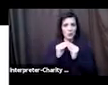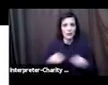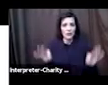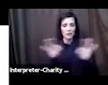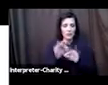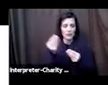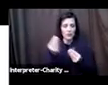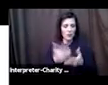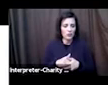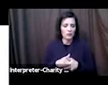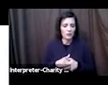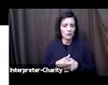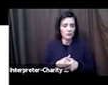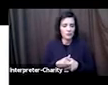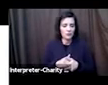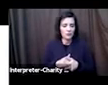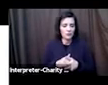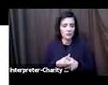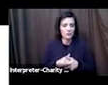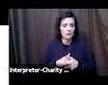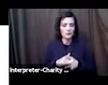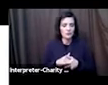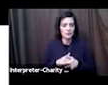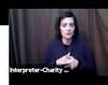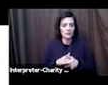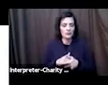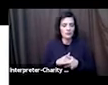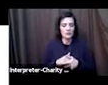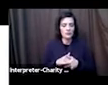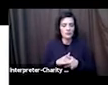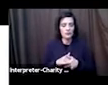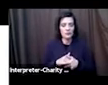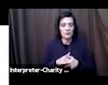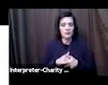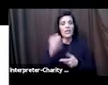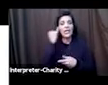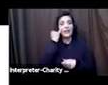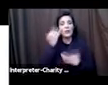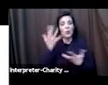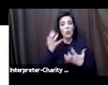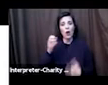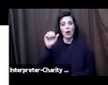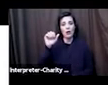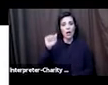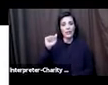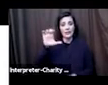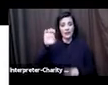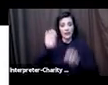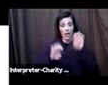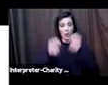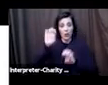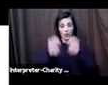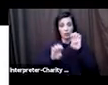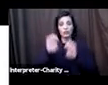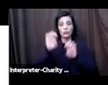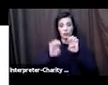about this. Typically, if we're looking at a formal AAC evaluation for someone where you would like the